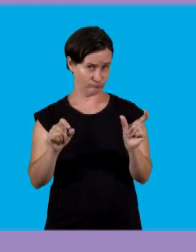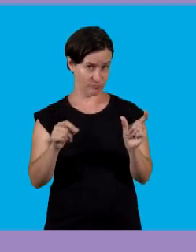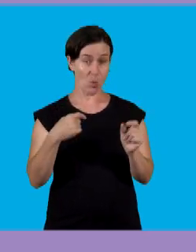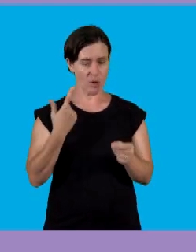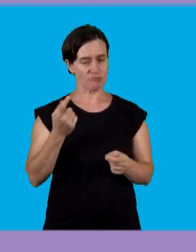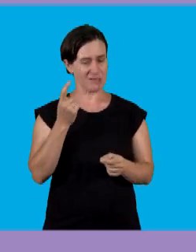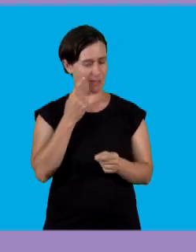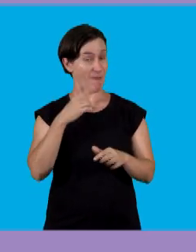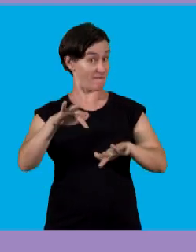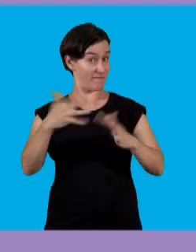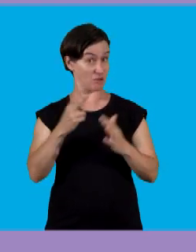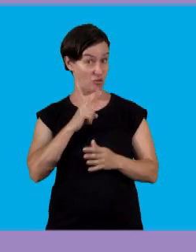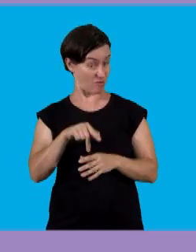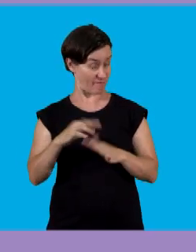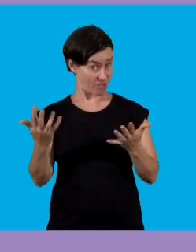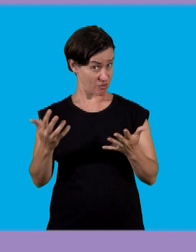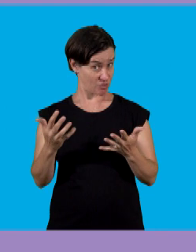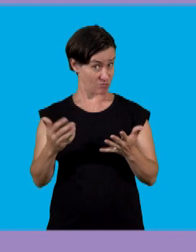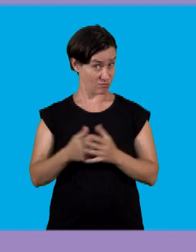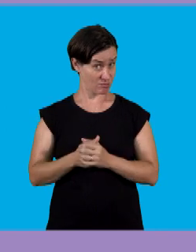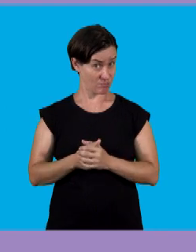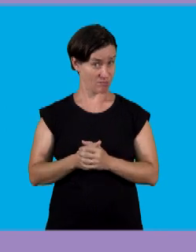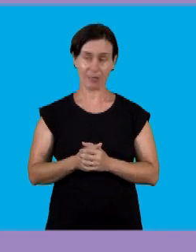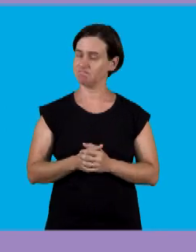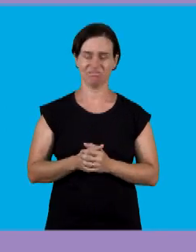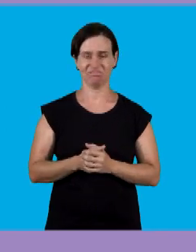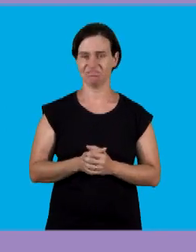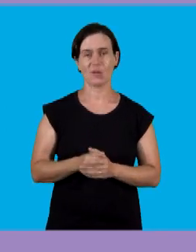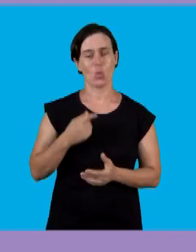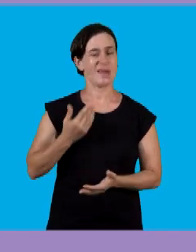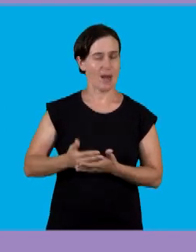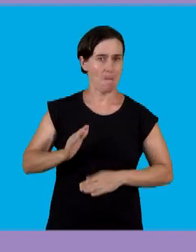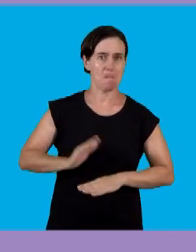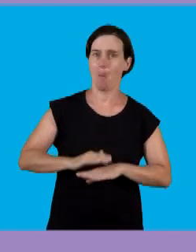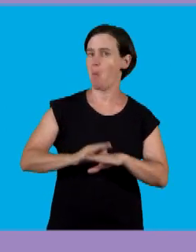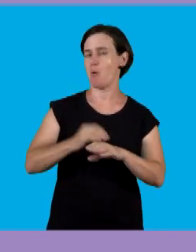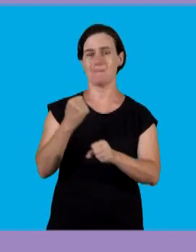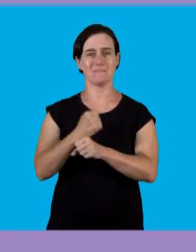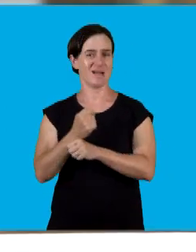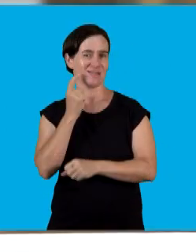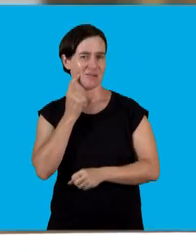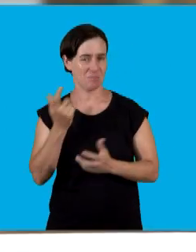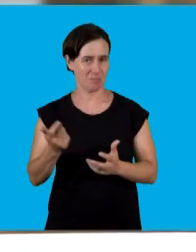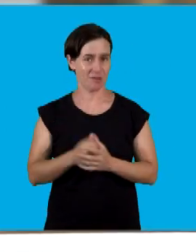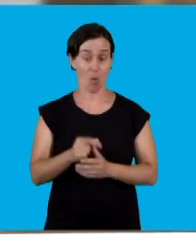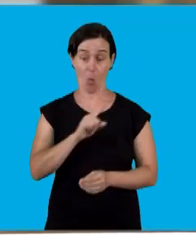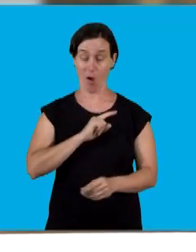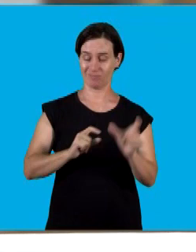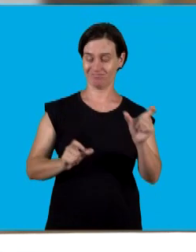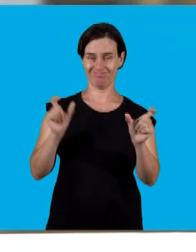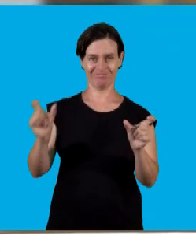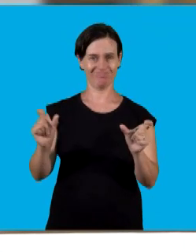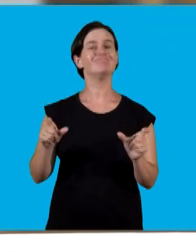simplified as much as you can? No, we are not finished, because when we look at those two terms, they